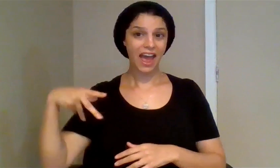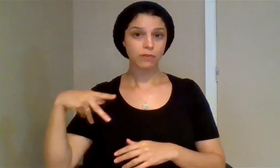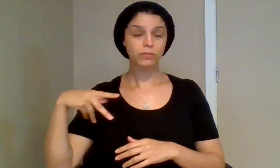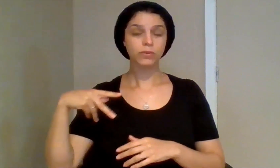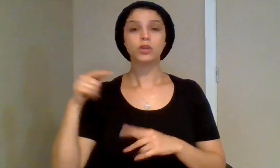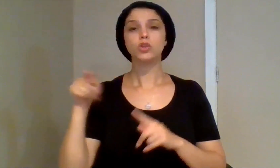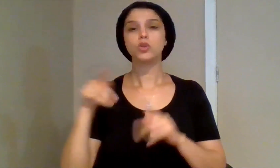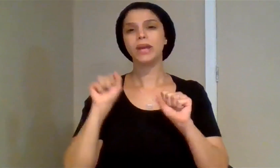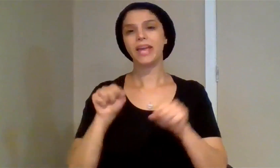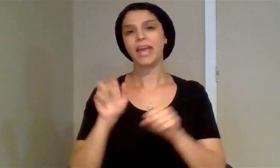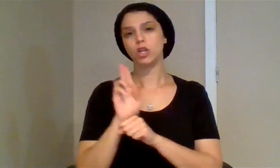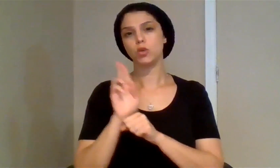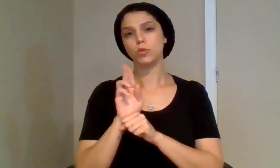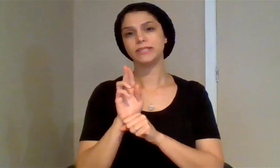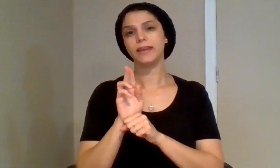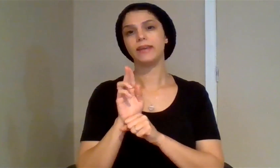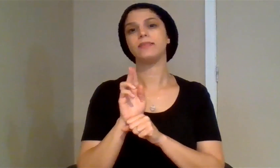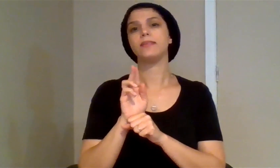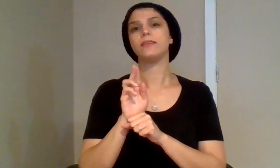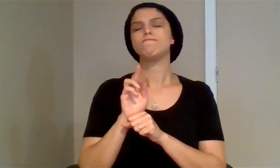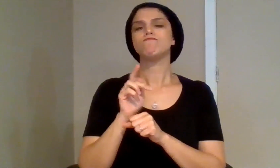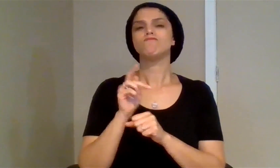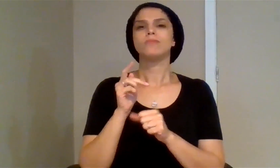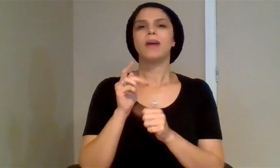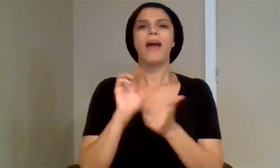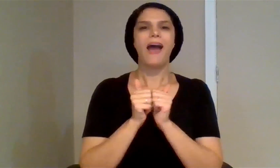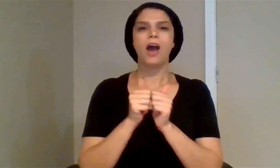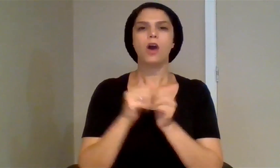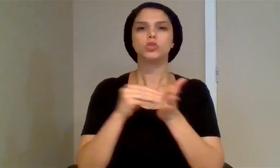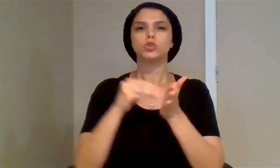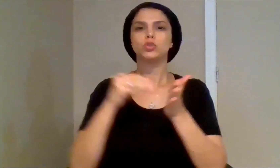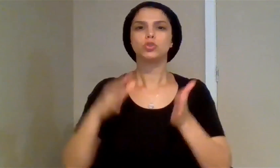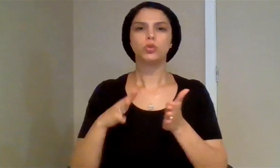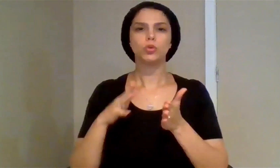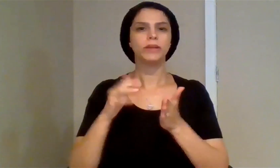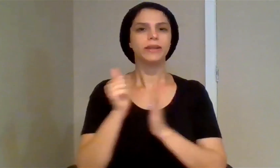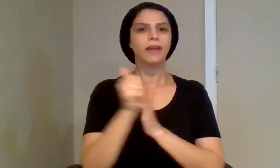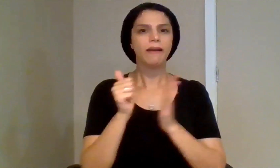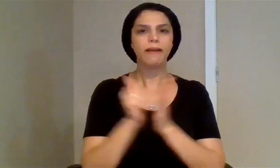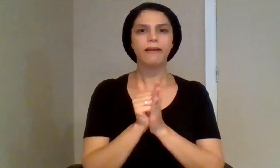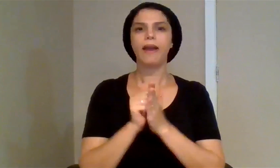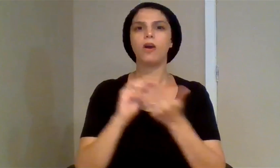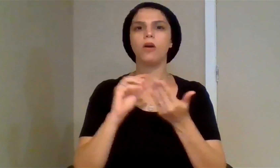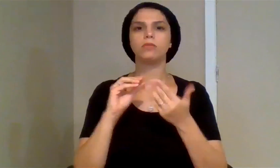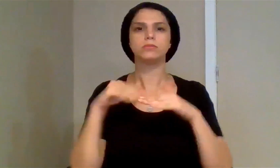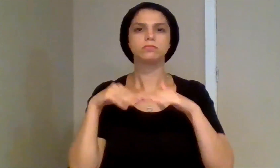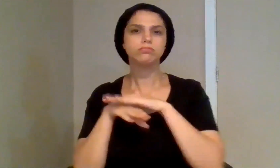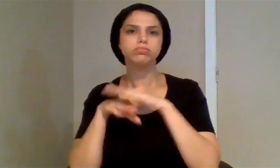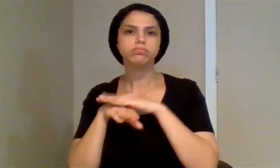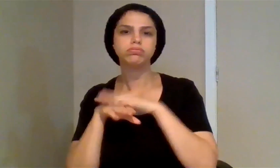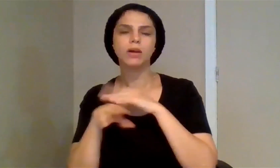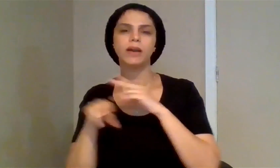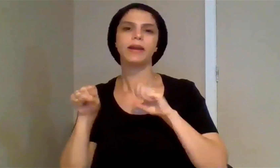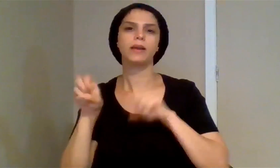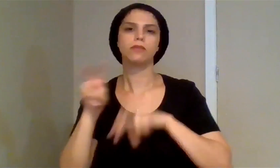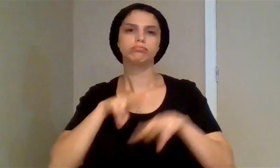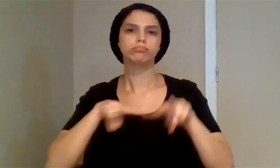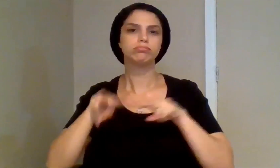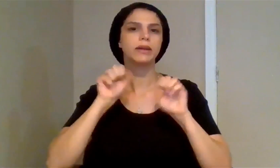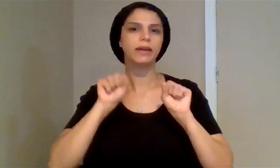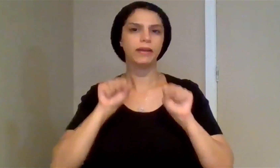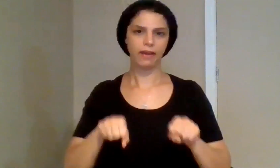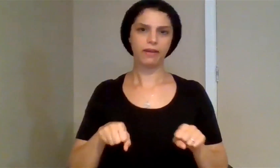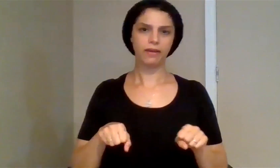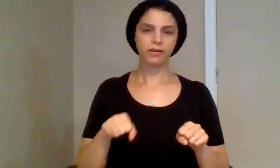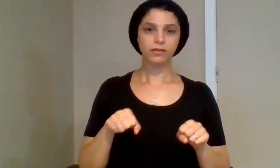logged in as your child, as your student, so they can do exactly that, complete the work,